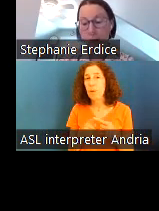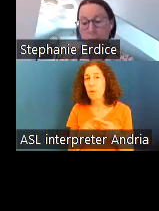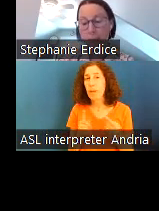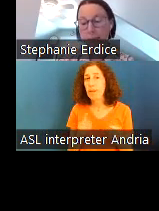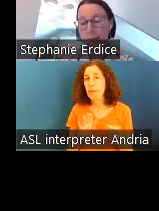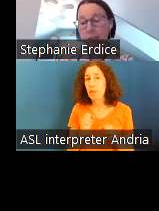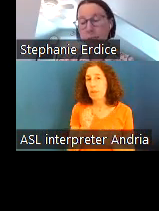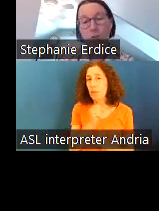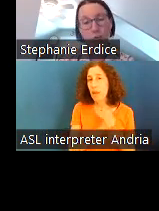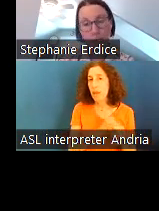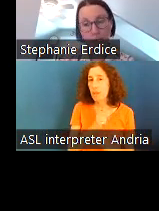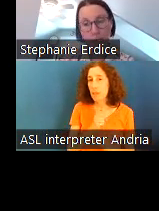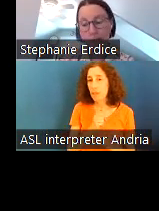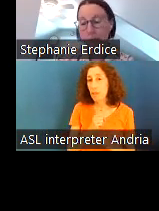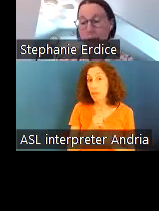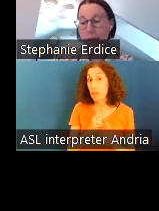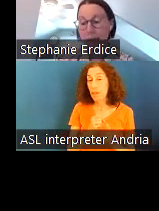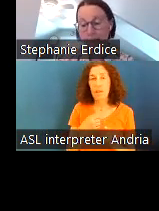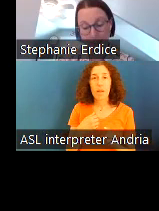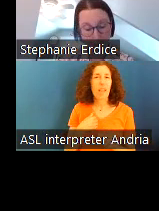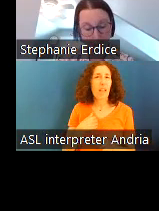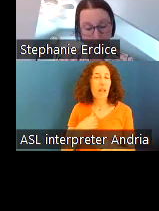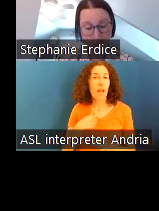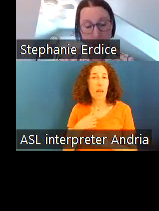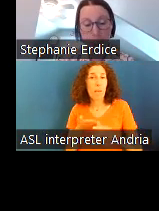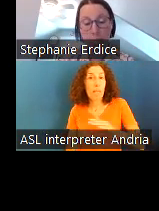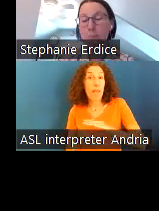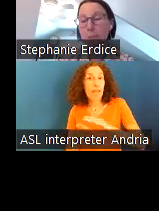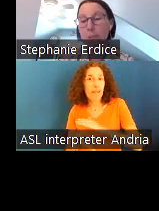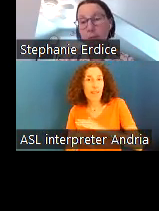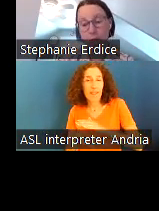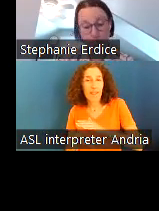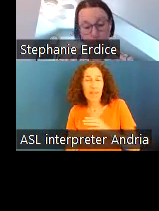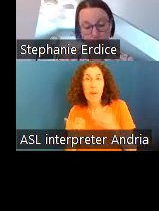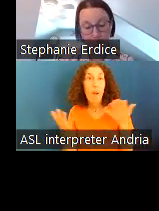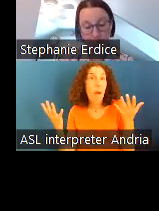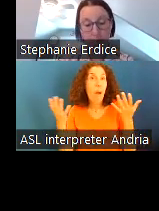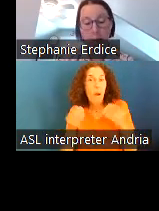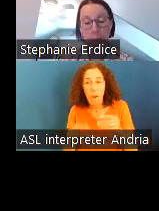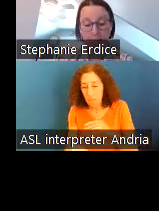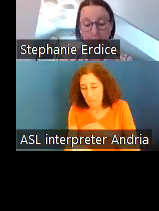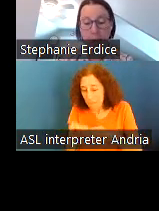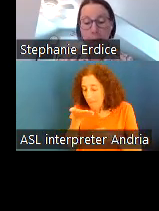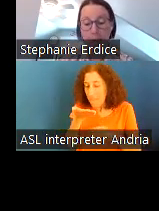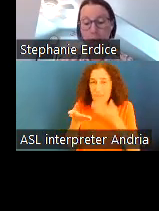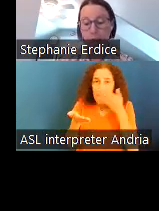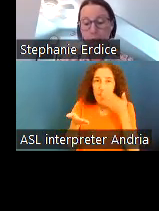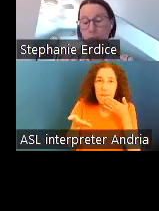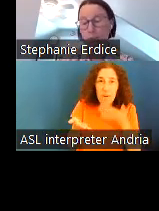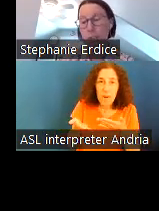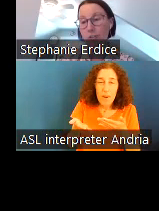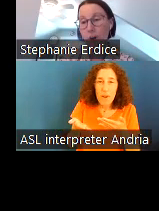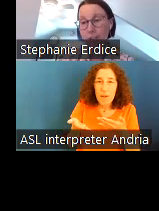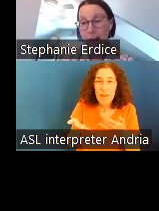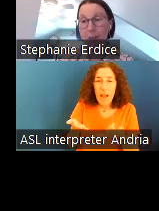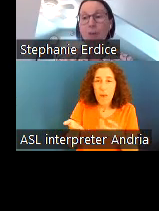life, baking delicious treats and eating them might be self-soothing, but eating a bunch of